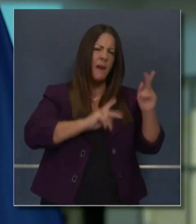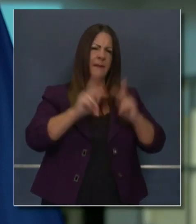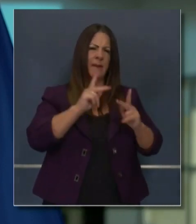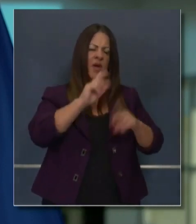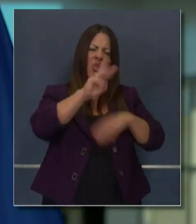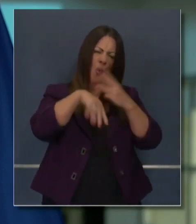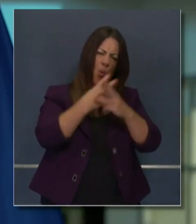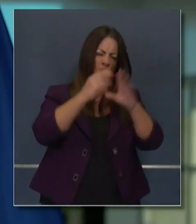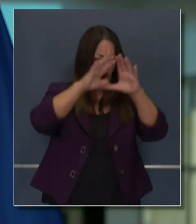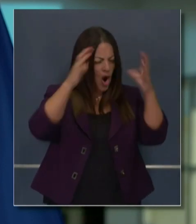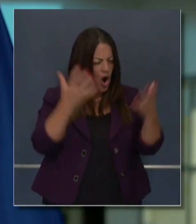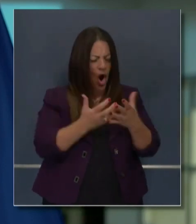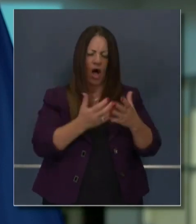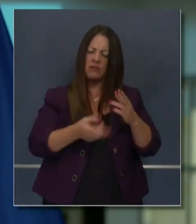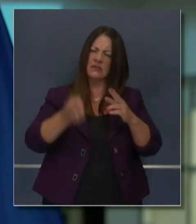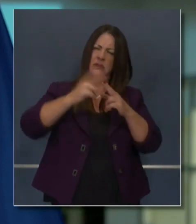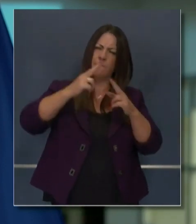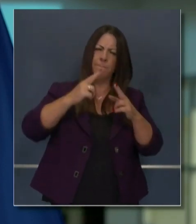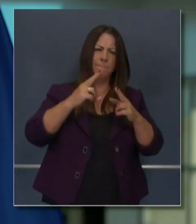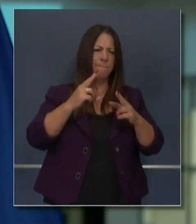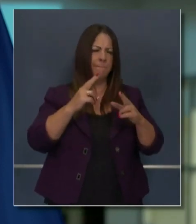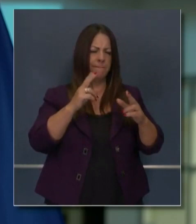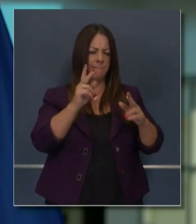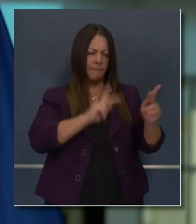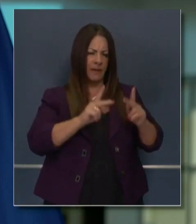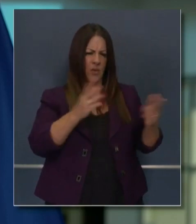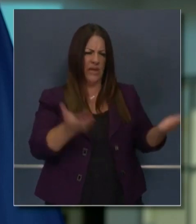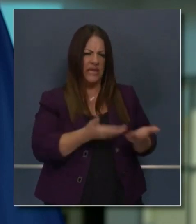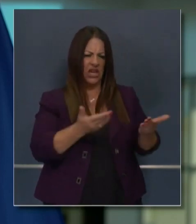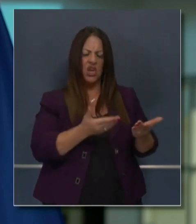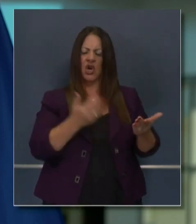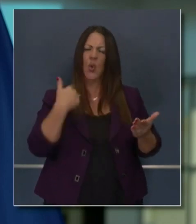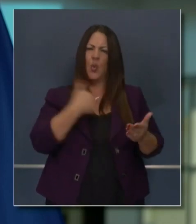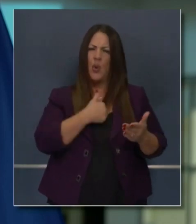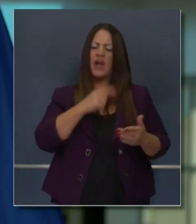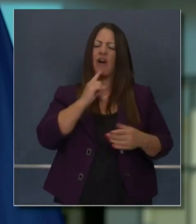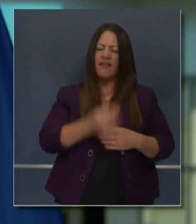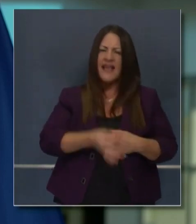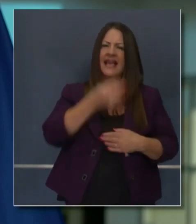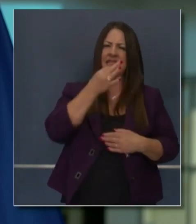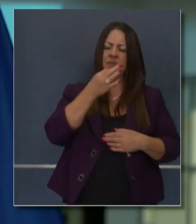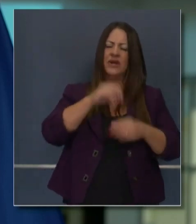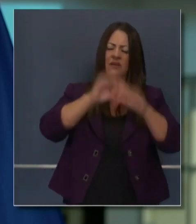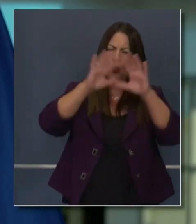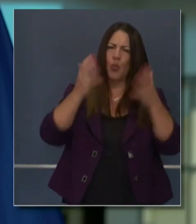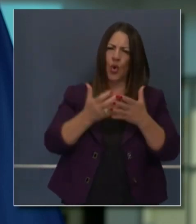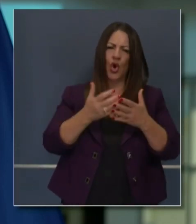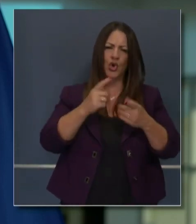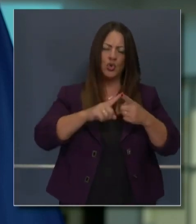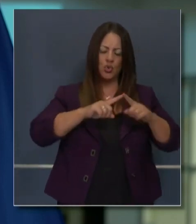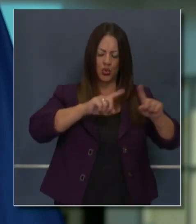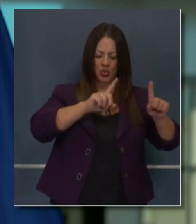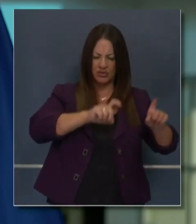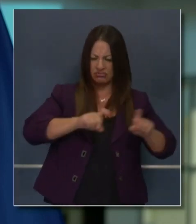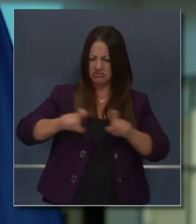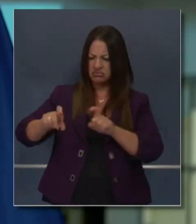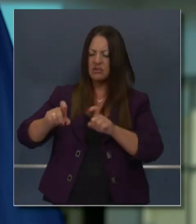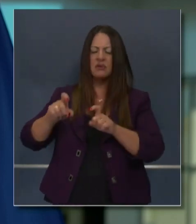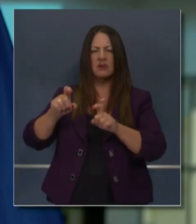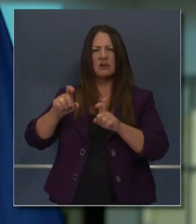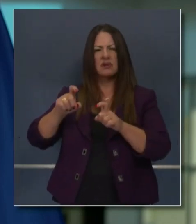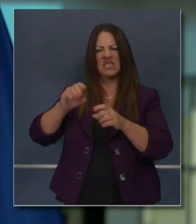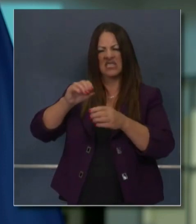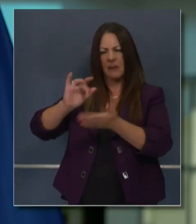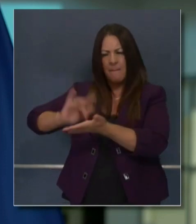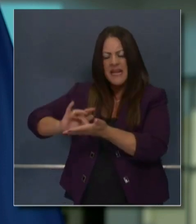the world's, not just this country, the nation's leading experts in all of these areas and not bring